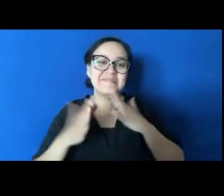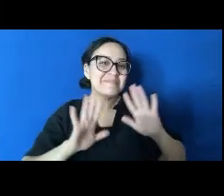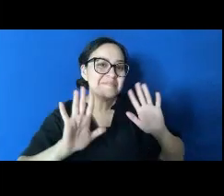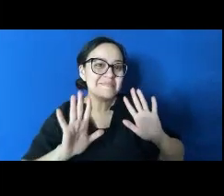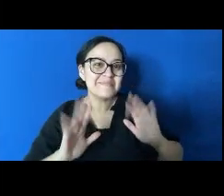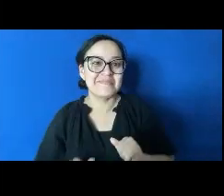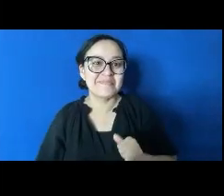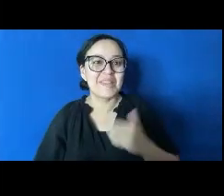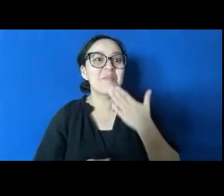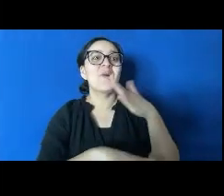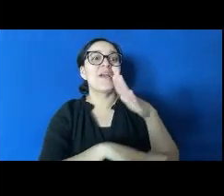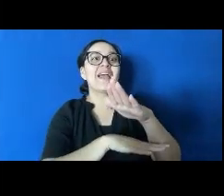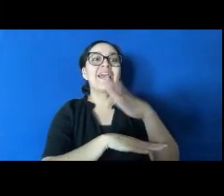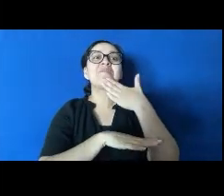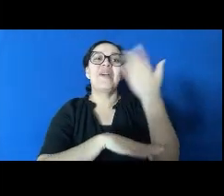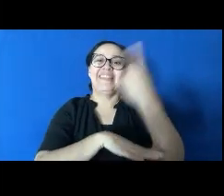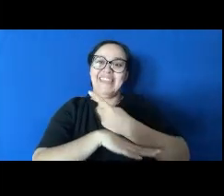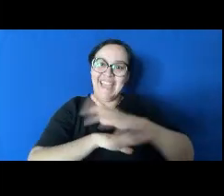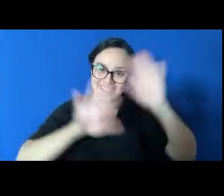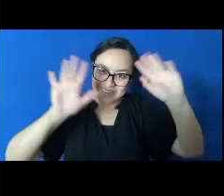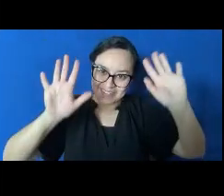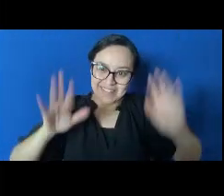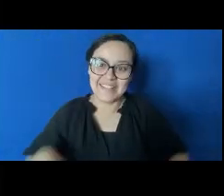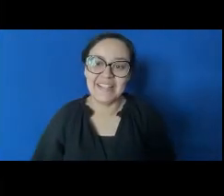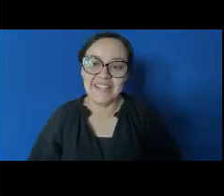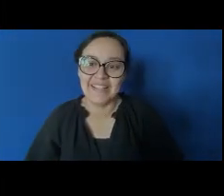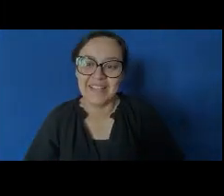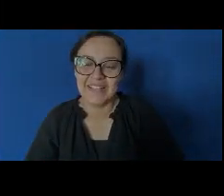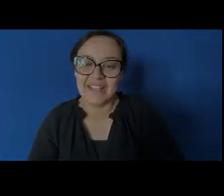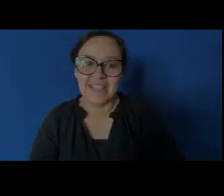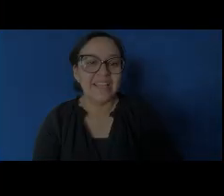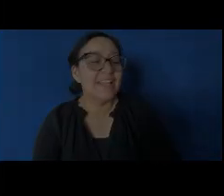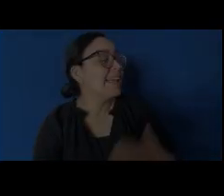us know. Thank you, Cecile. Good day to you all. Thank you. A pleasure.